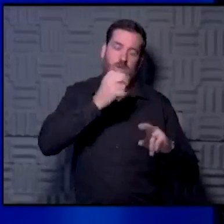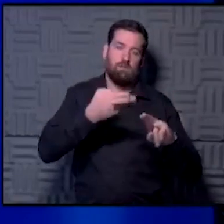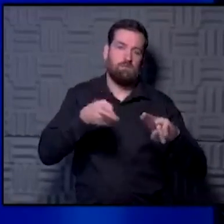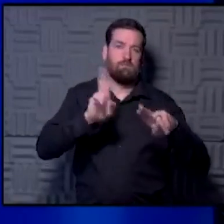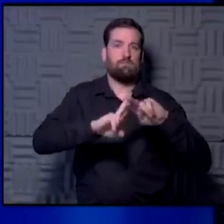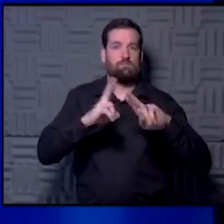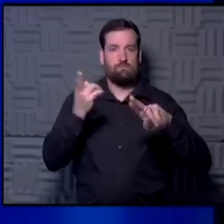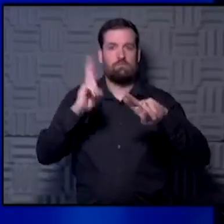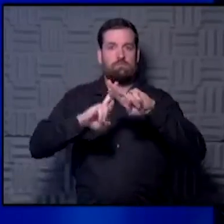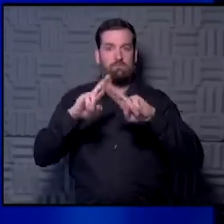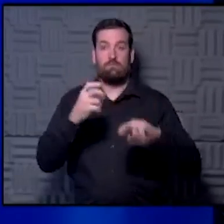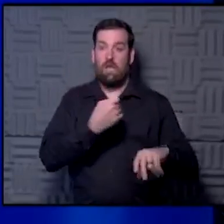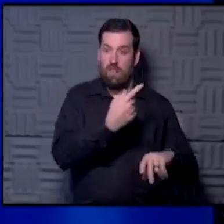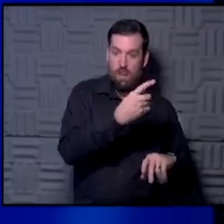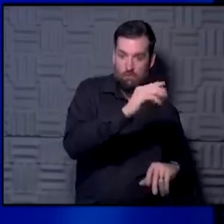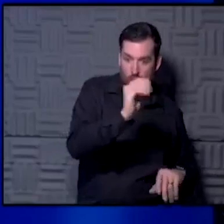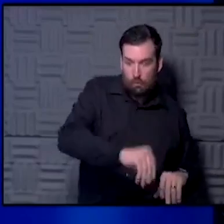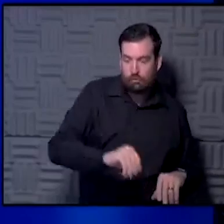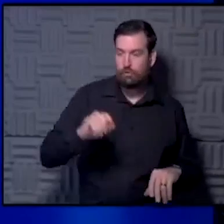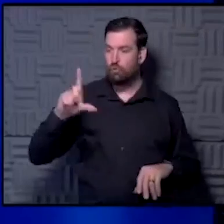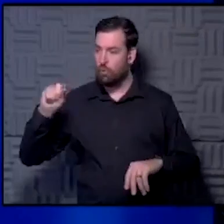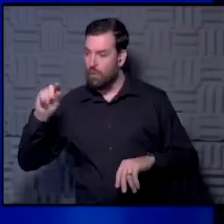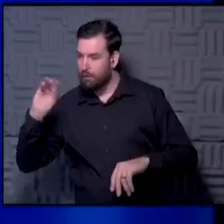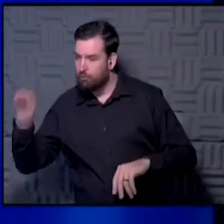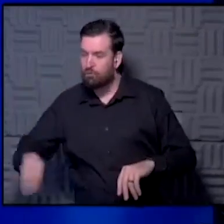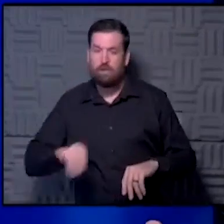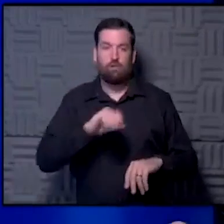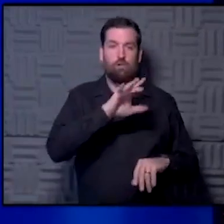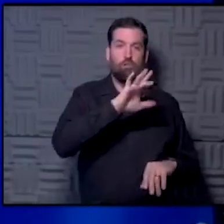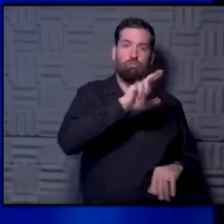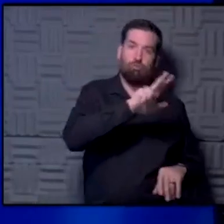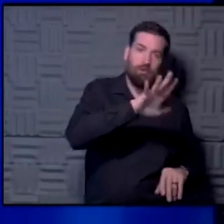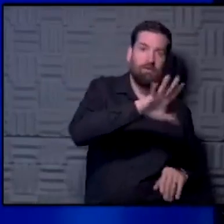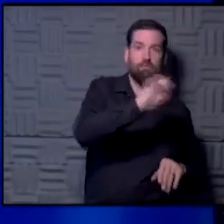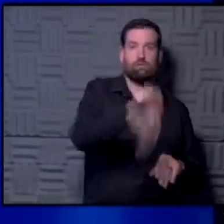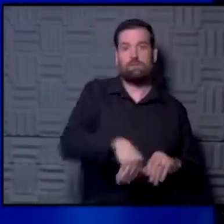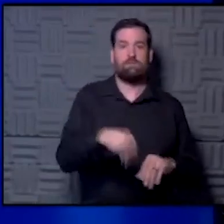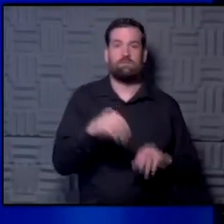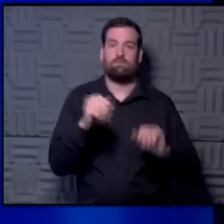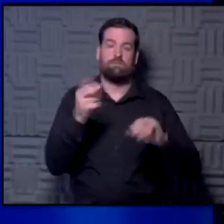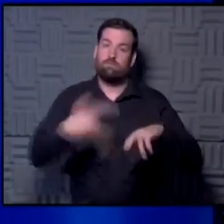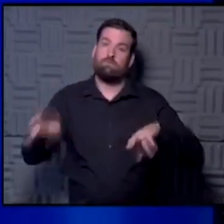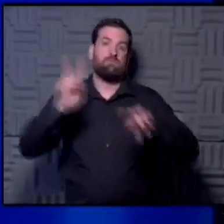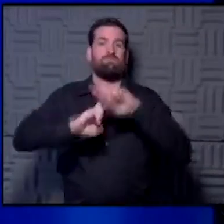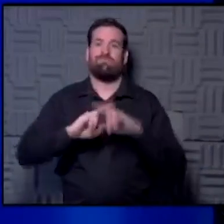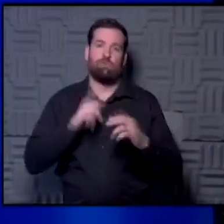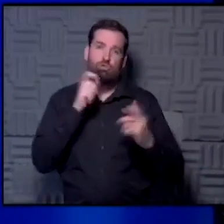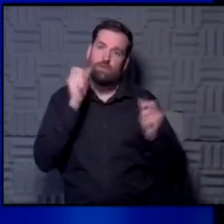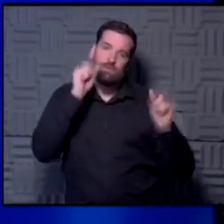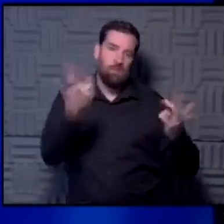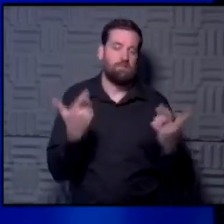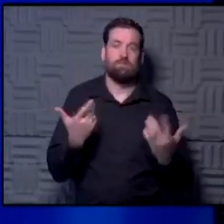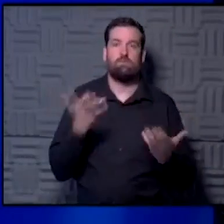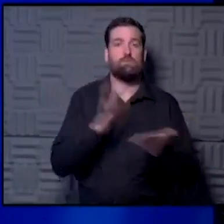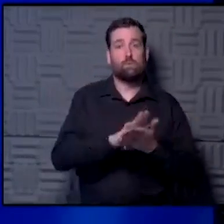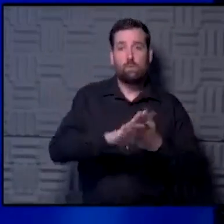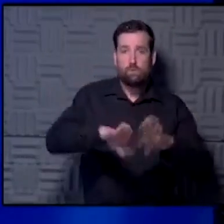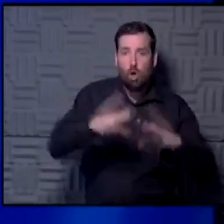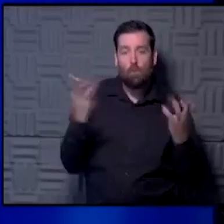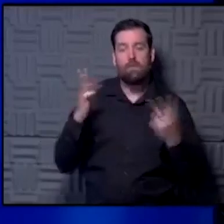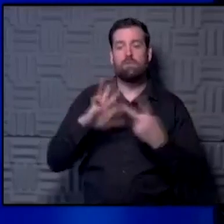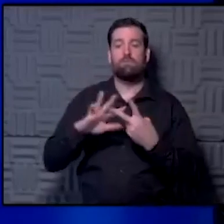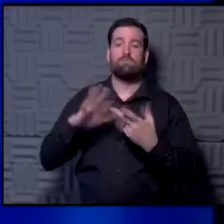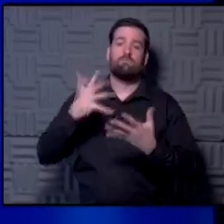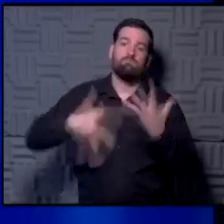up 20%. It's up 11%. It's up 35%. And that shouldn't be a surprise to any of us as schools have reopened,